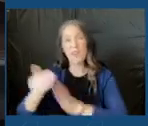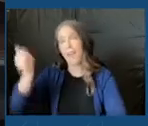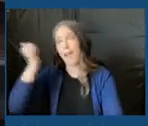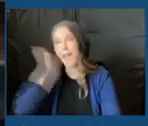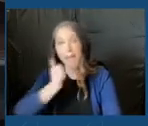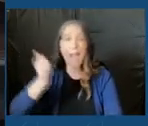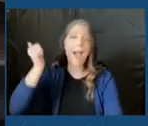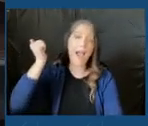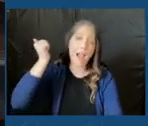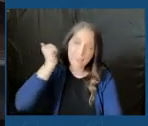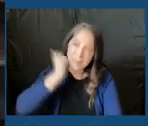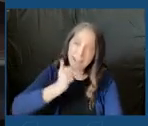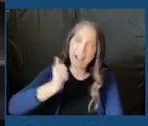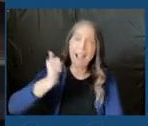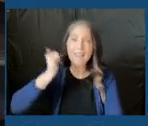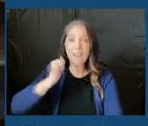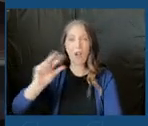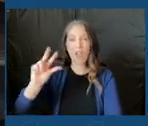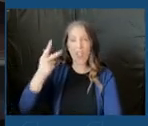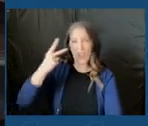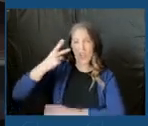third generation somebody special.